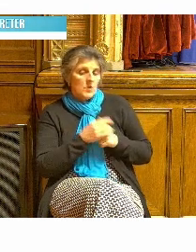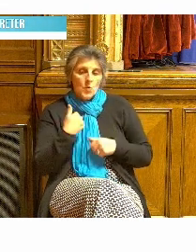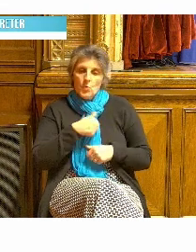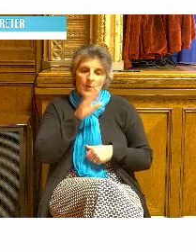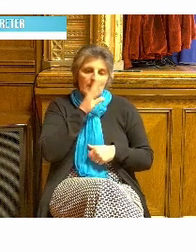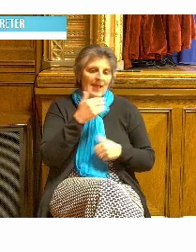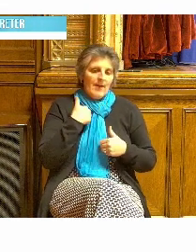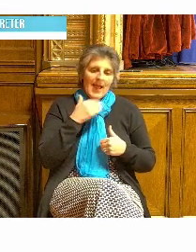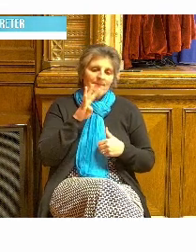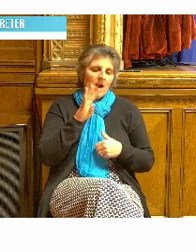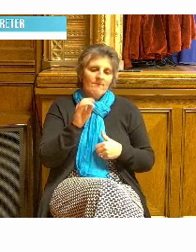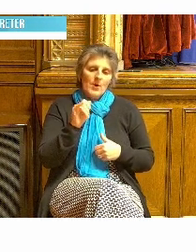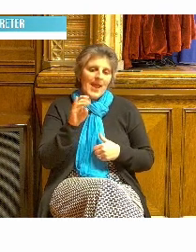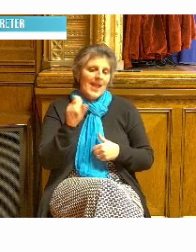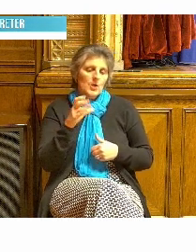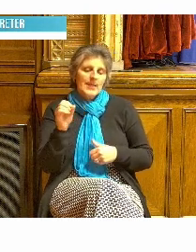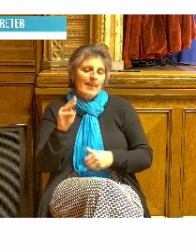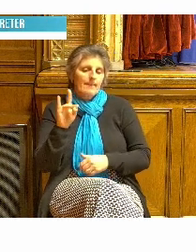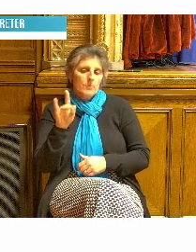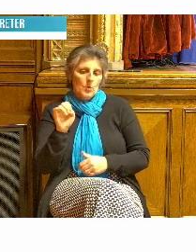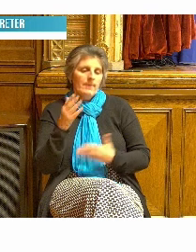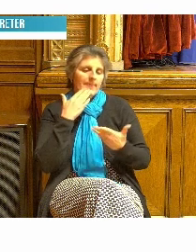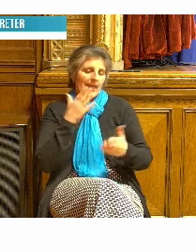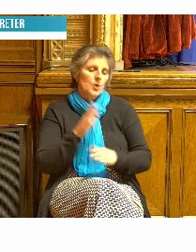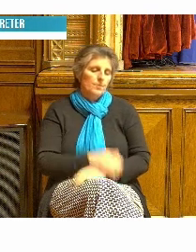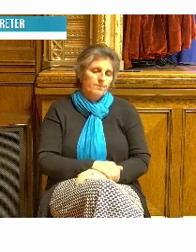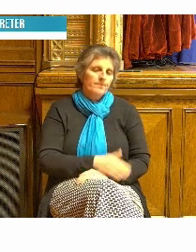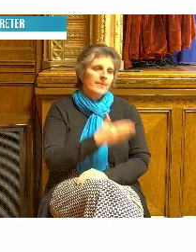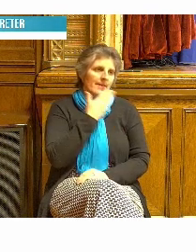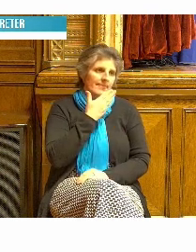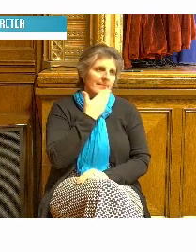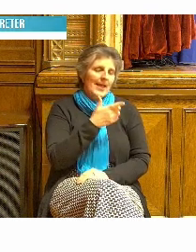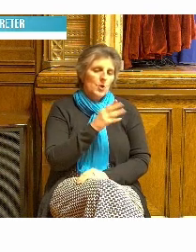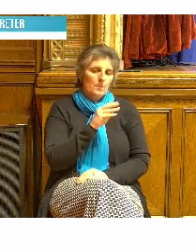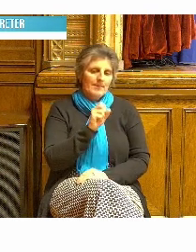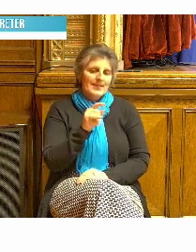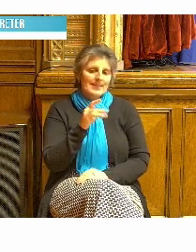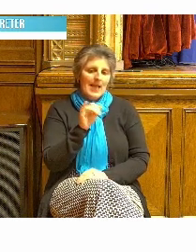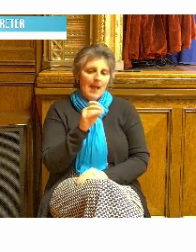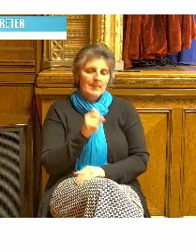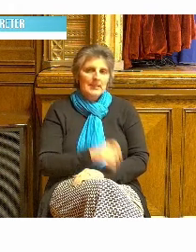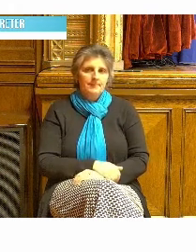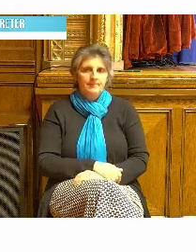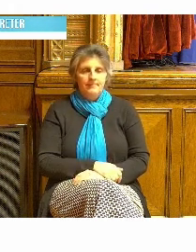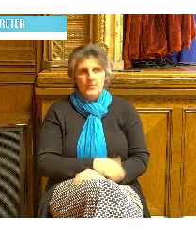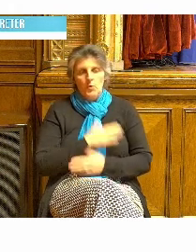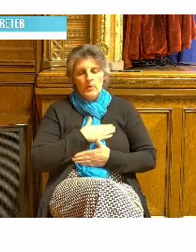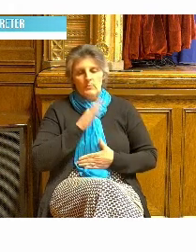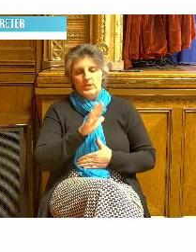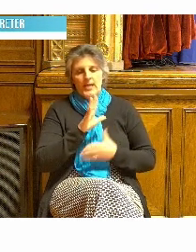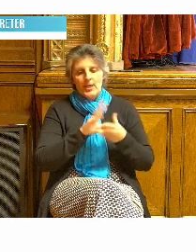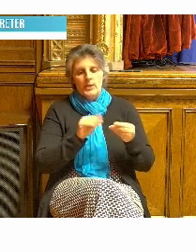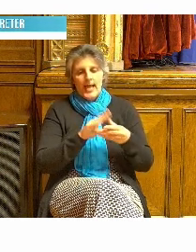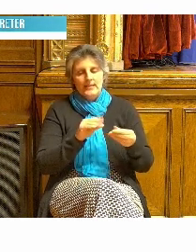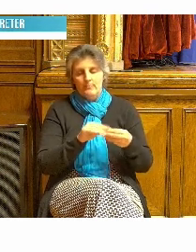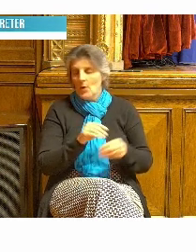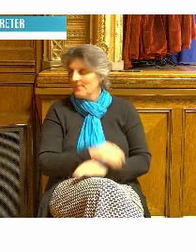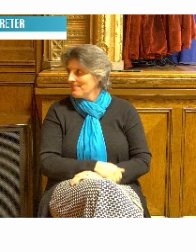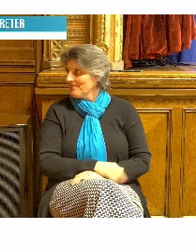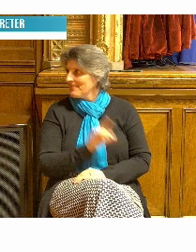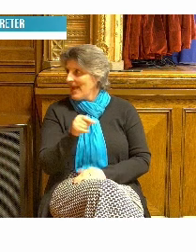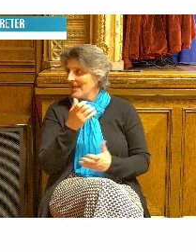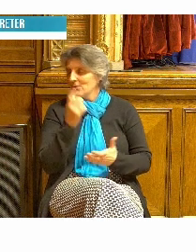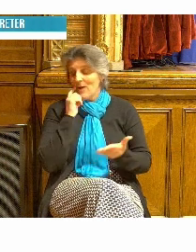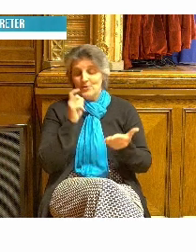never going to have our 40 acres and a mule. Thank you. Thank you, Ms. Thomas. We appreciate your testimony. I just want